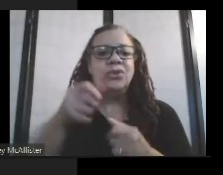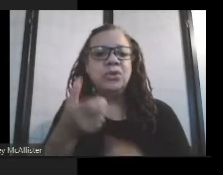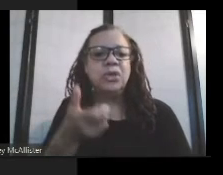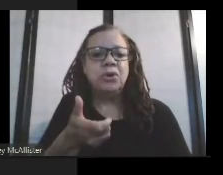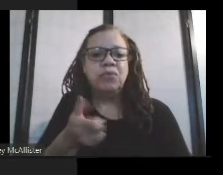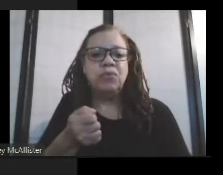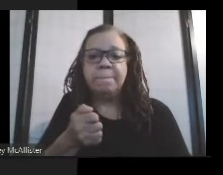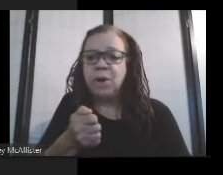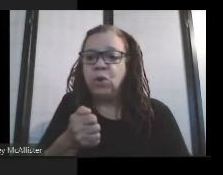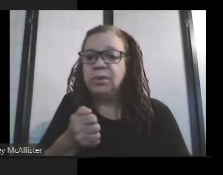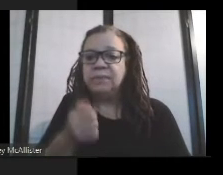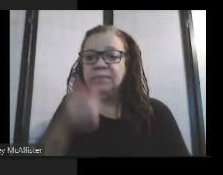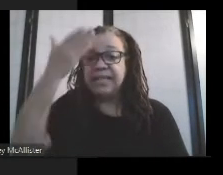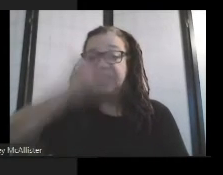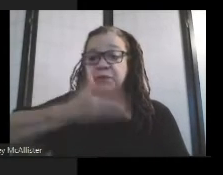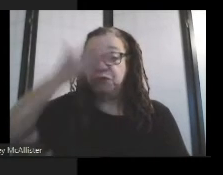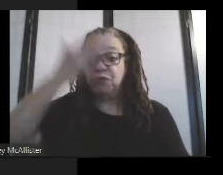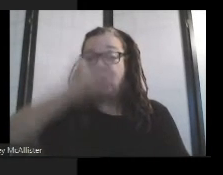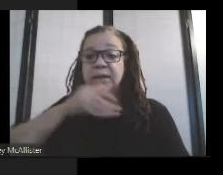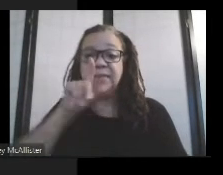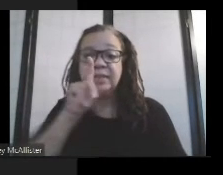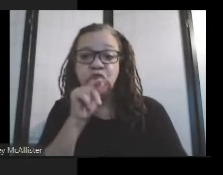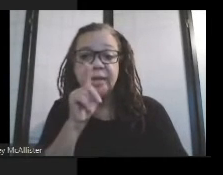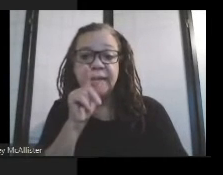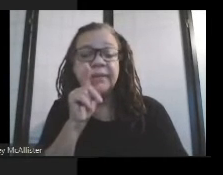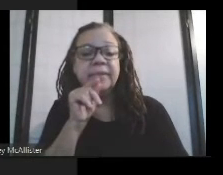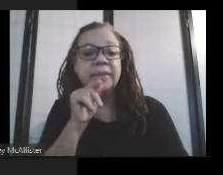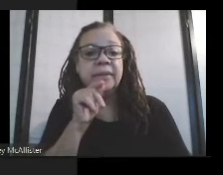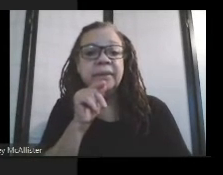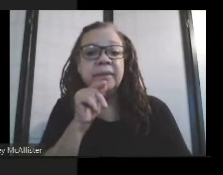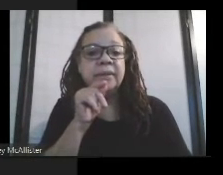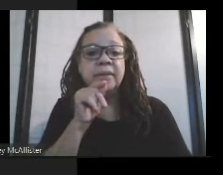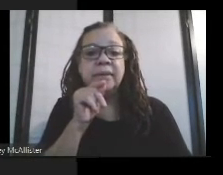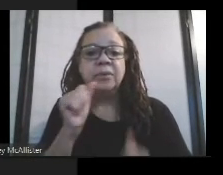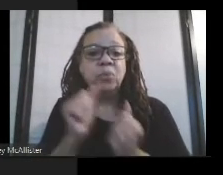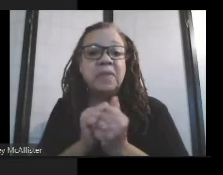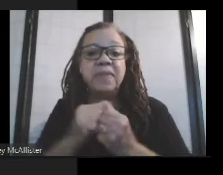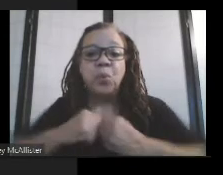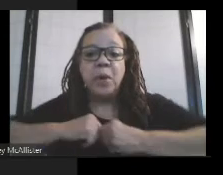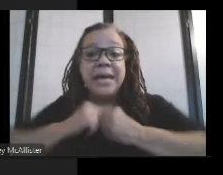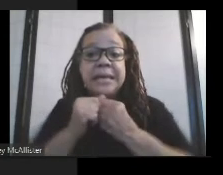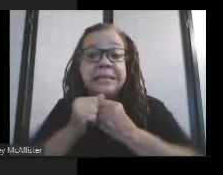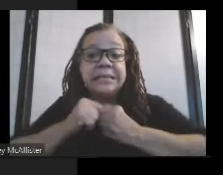a remote control of some kind as the front of the chicken, and I just found it to be